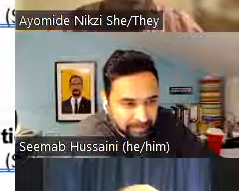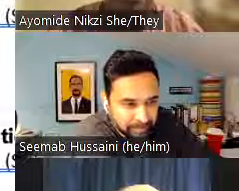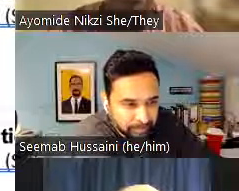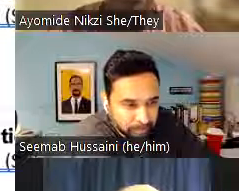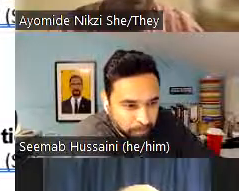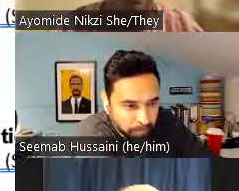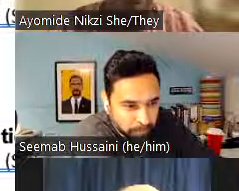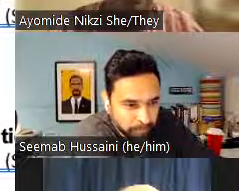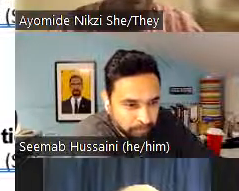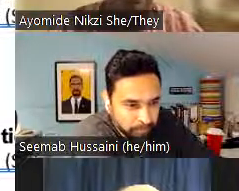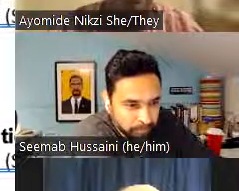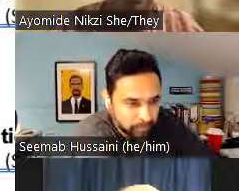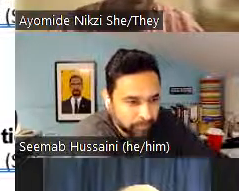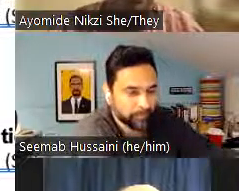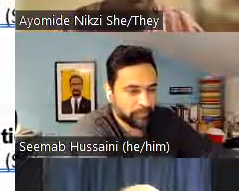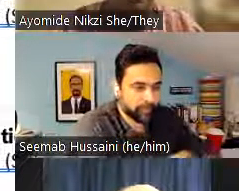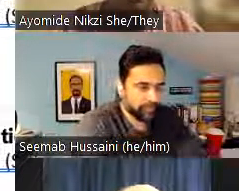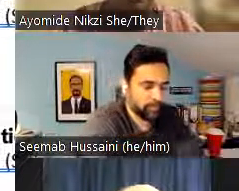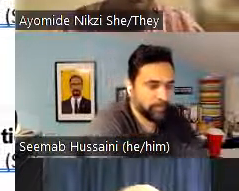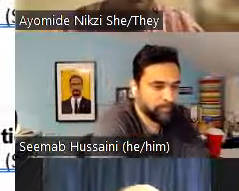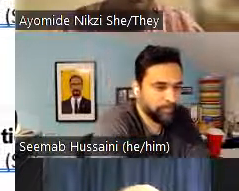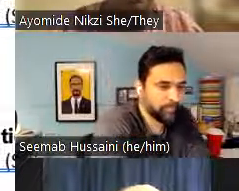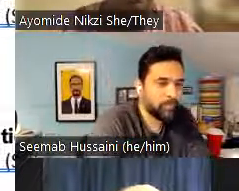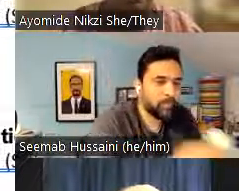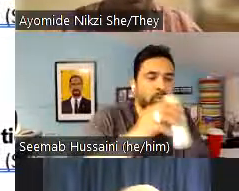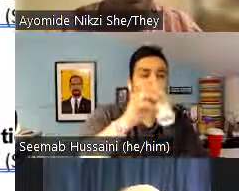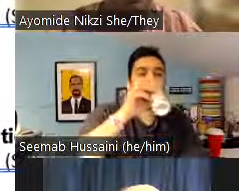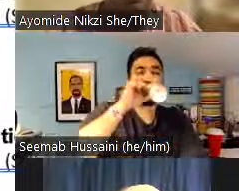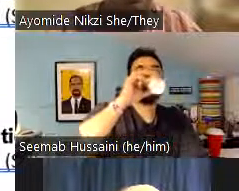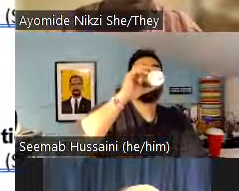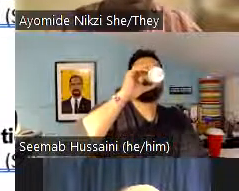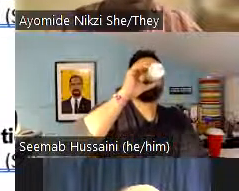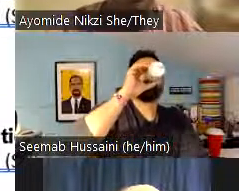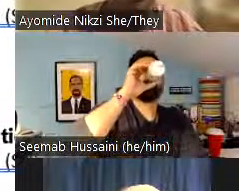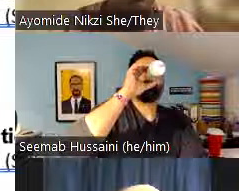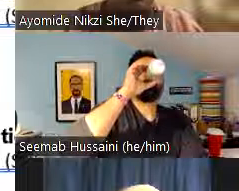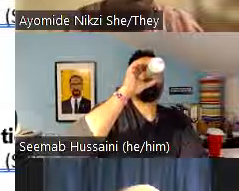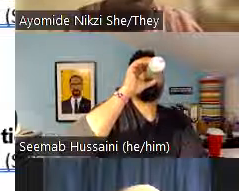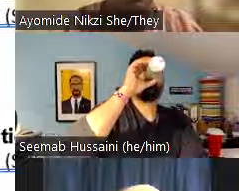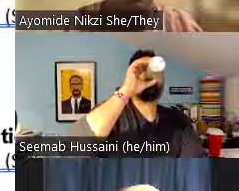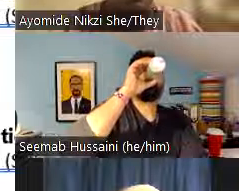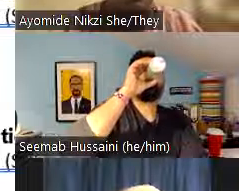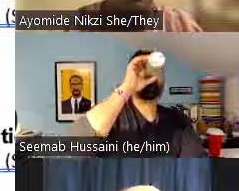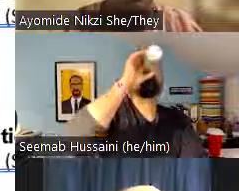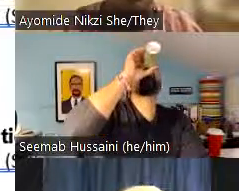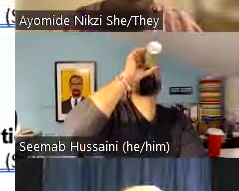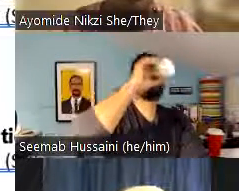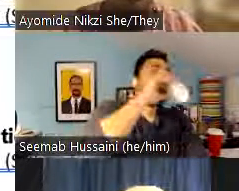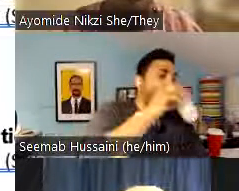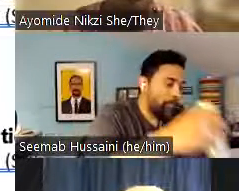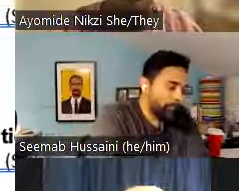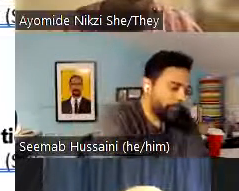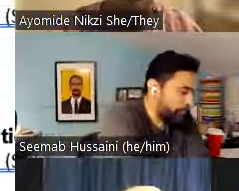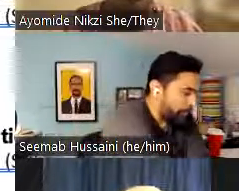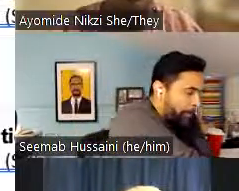I can commit not to show you in an unfavorable light out